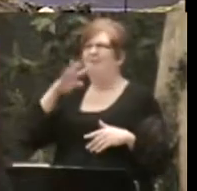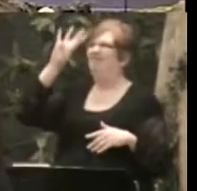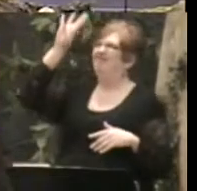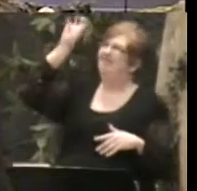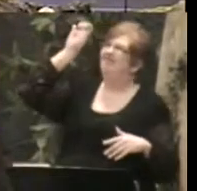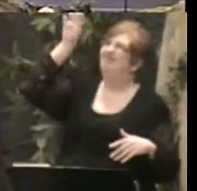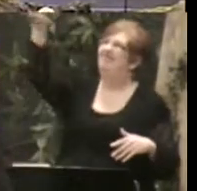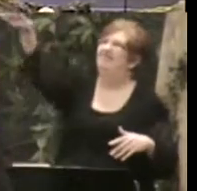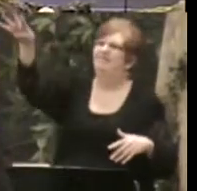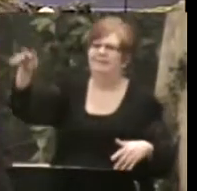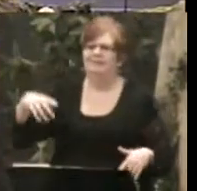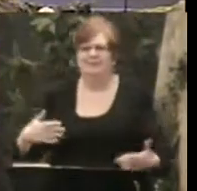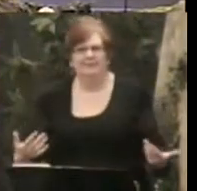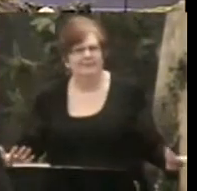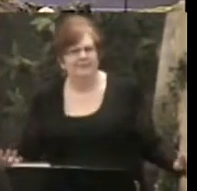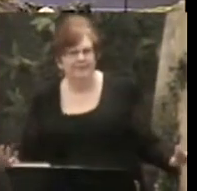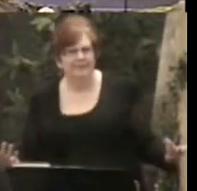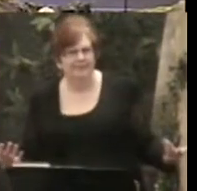questioning, "Lord,